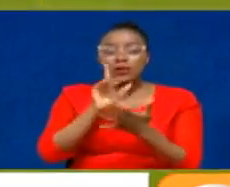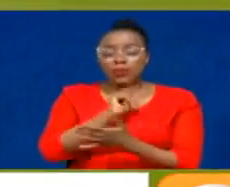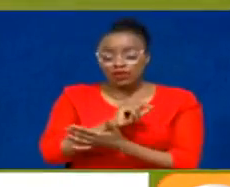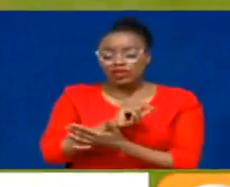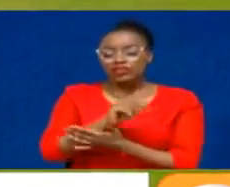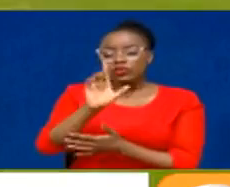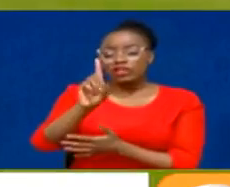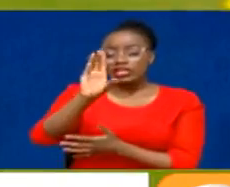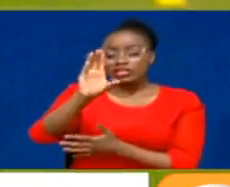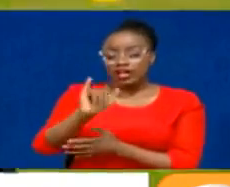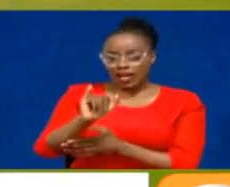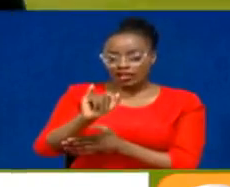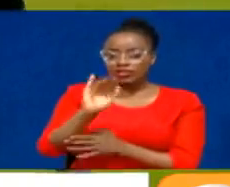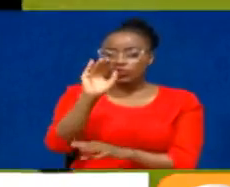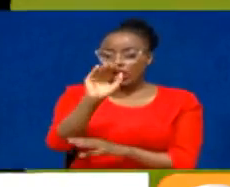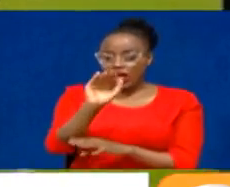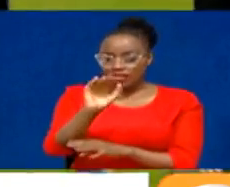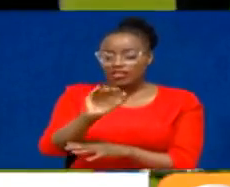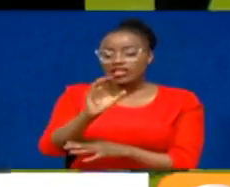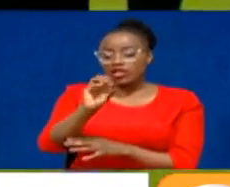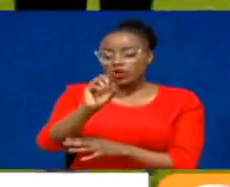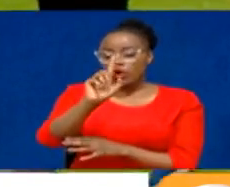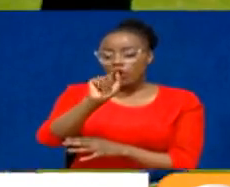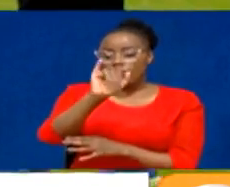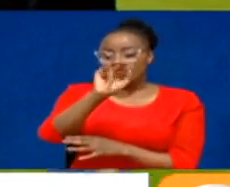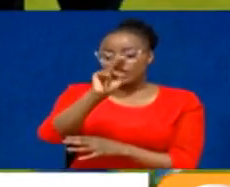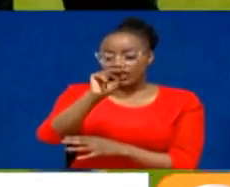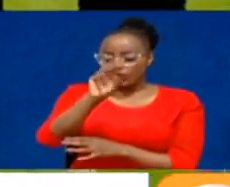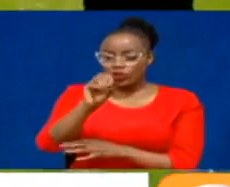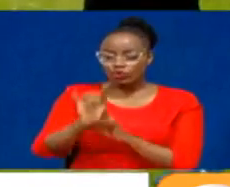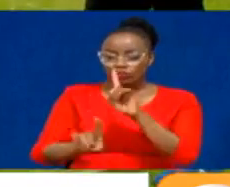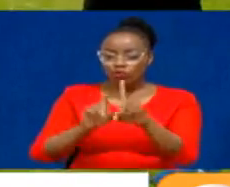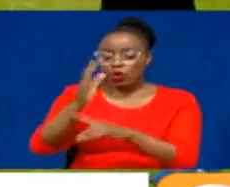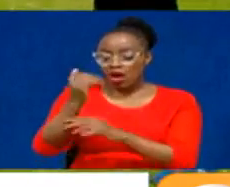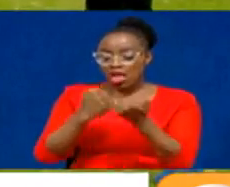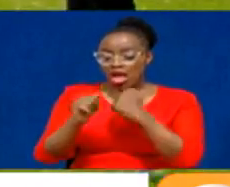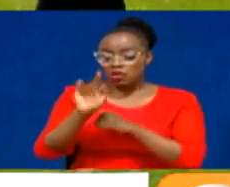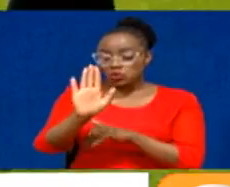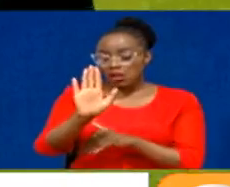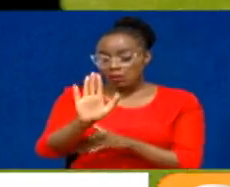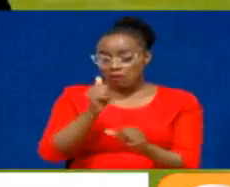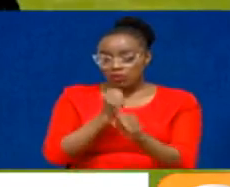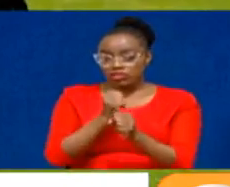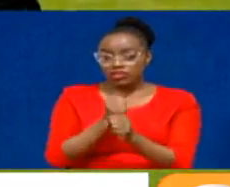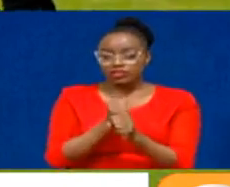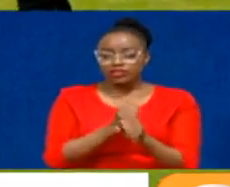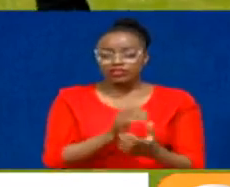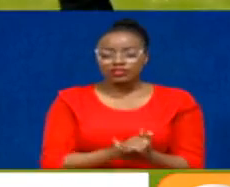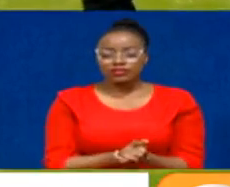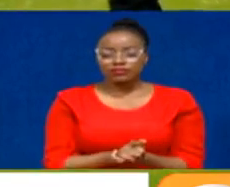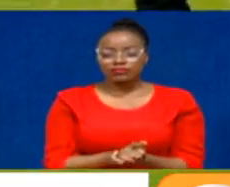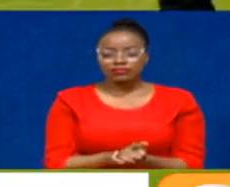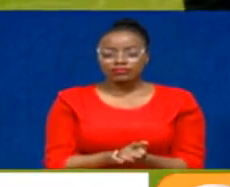of Criminal Investigations seeking to have Otieno questioned for his actions.